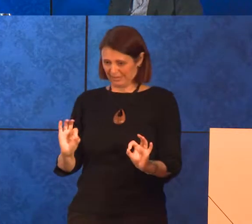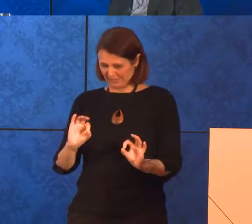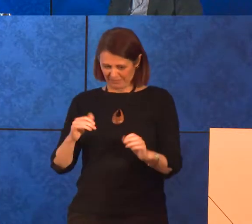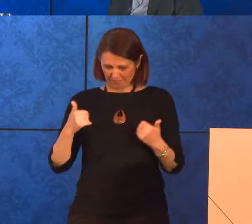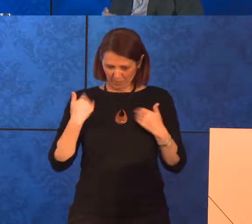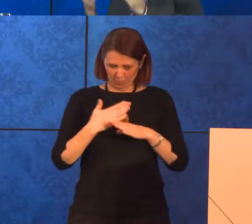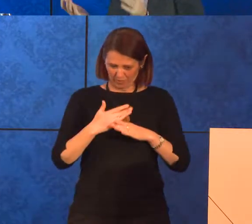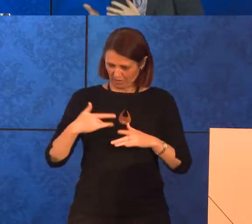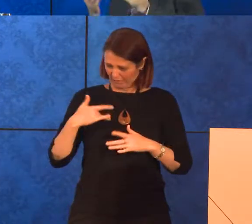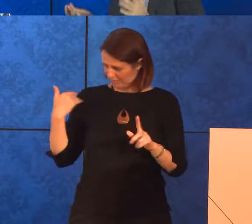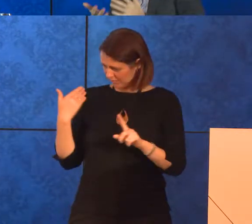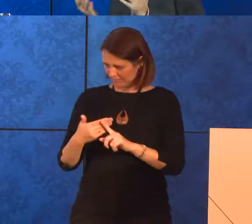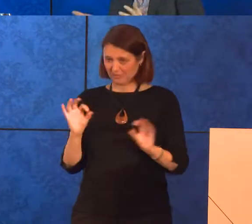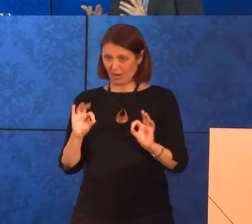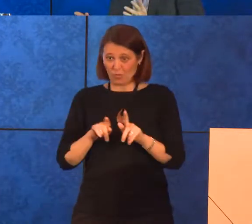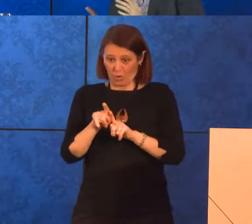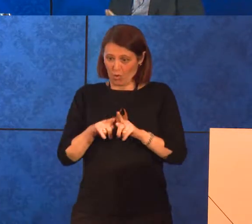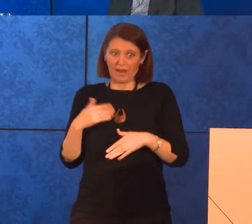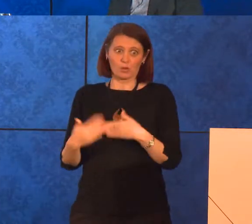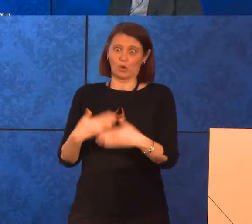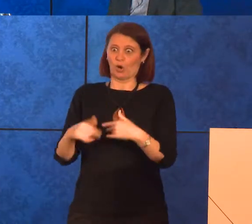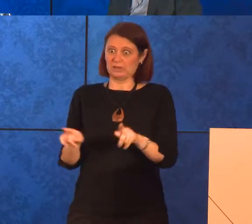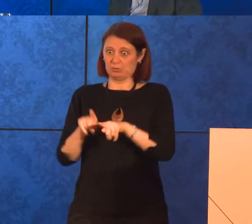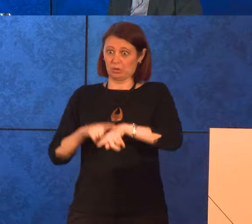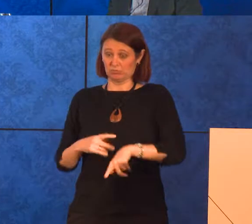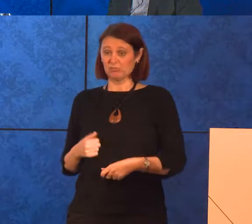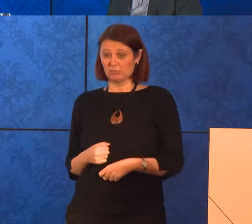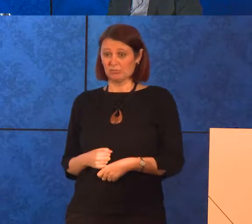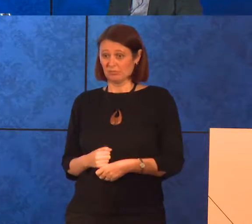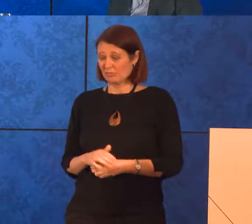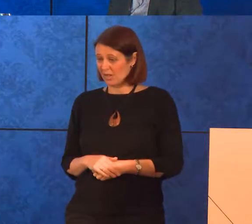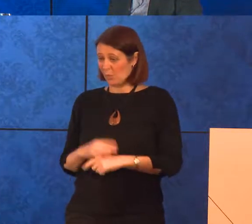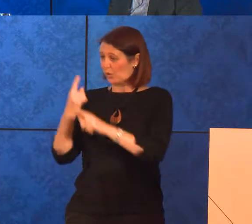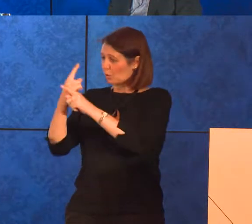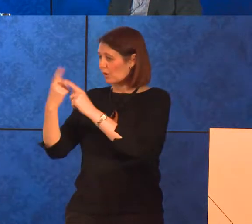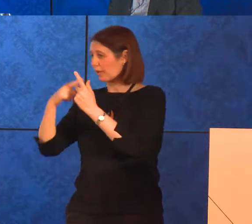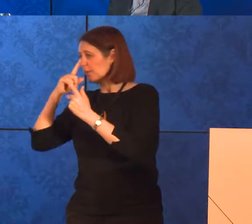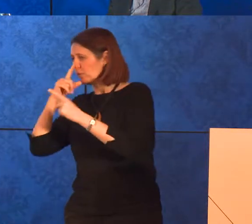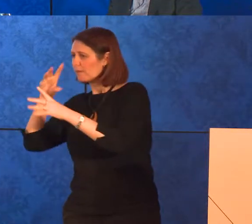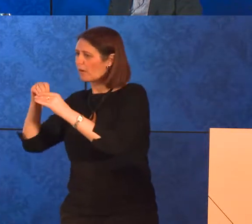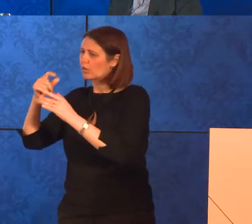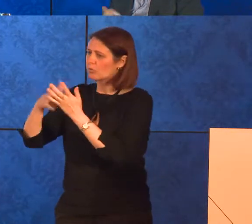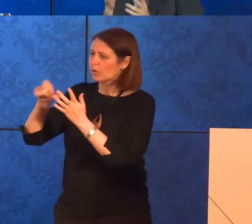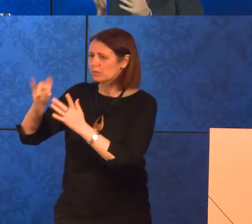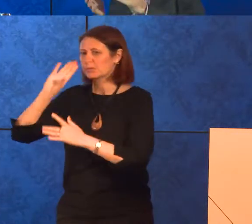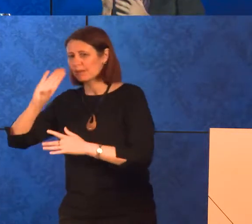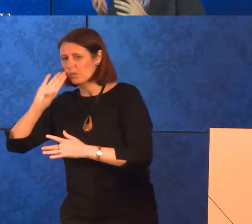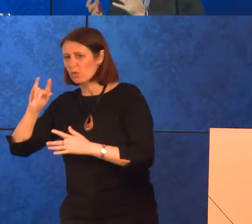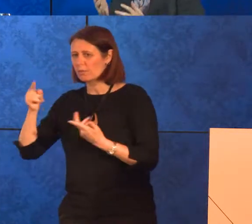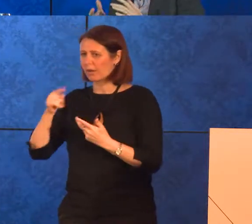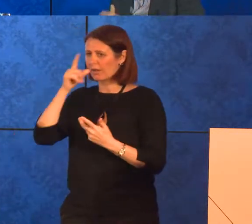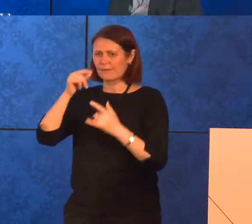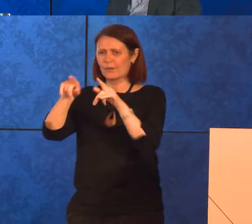working life. So it was very new. We were learning as we were going. We did talk to others that had been involved in Royal Commissions before, but as I said, they can be